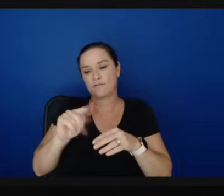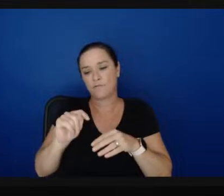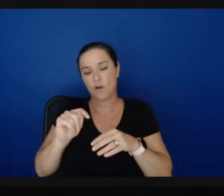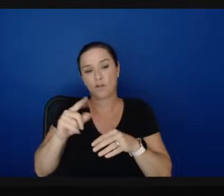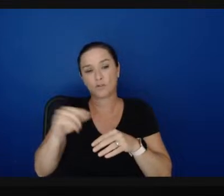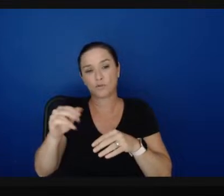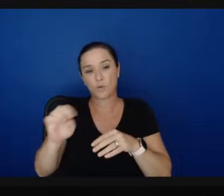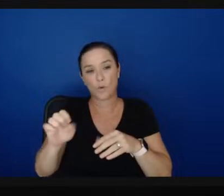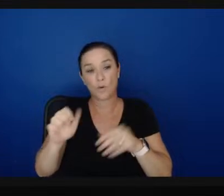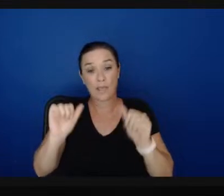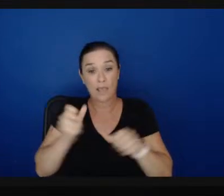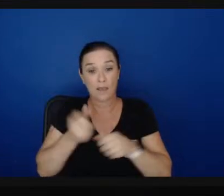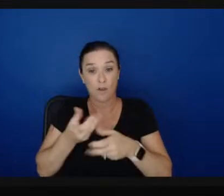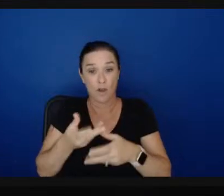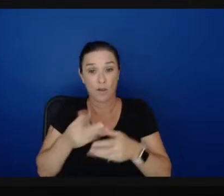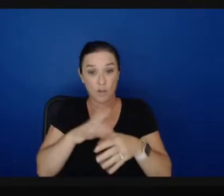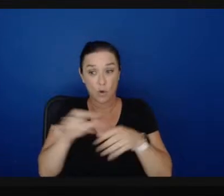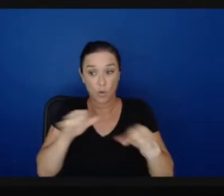other places.